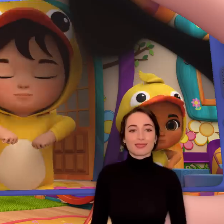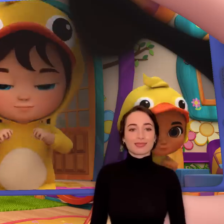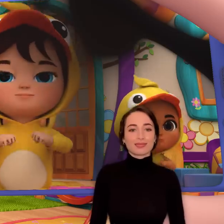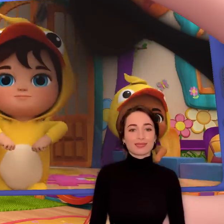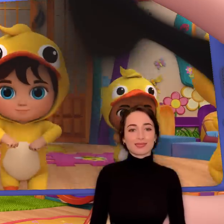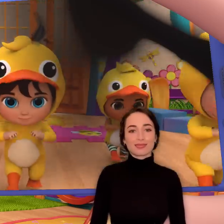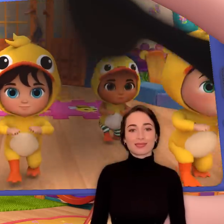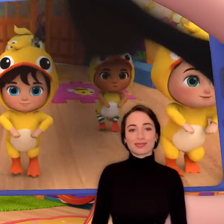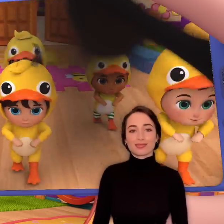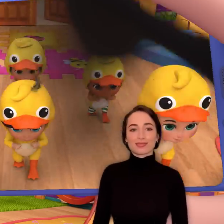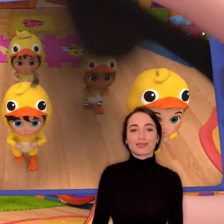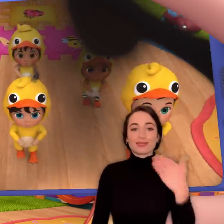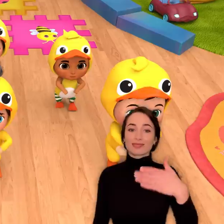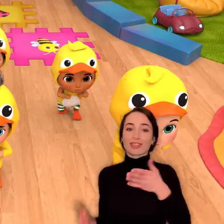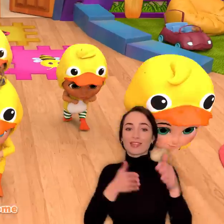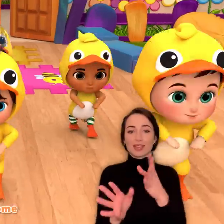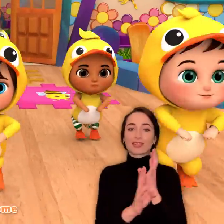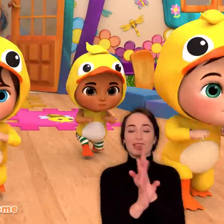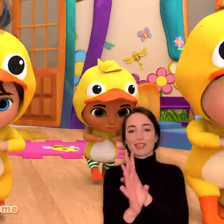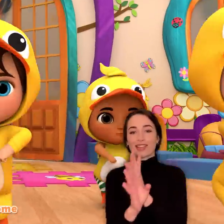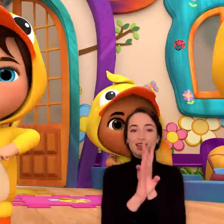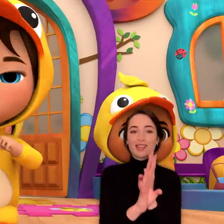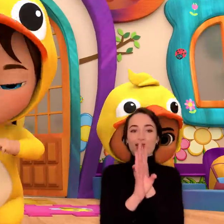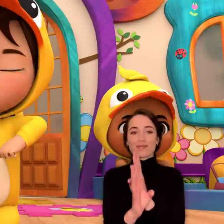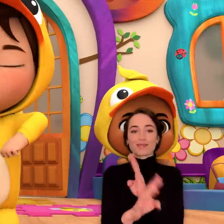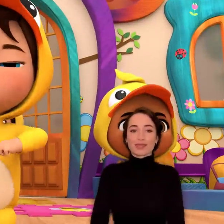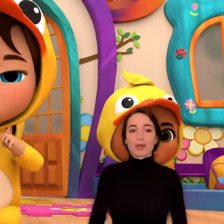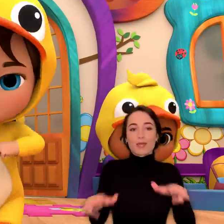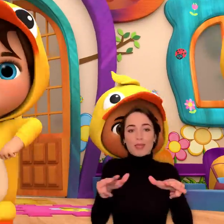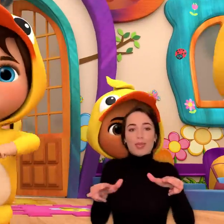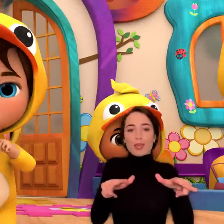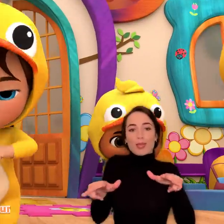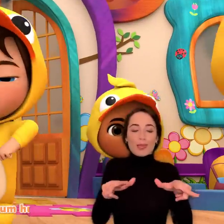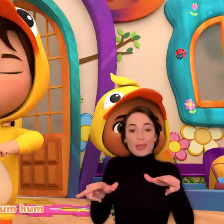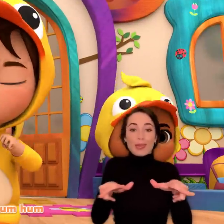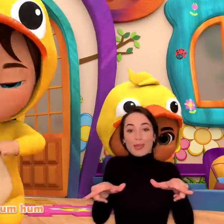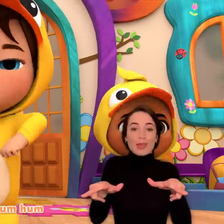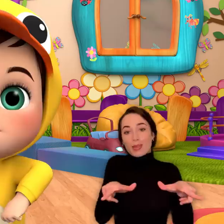thank you home by the river they would come away